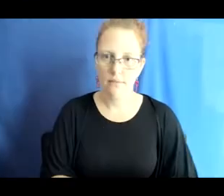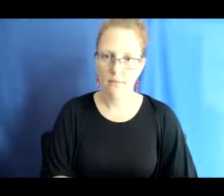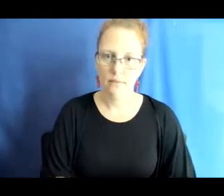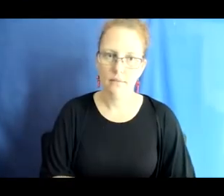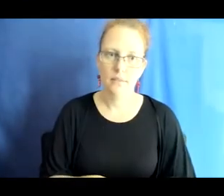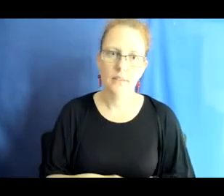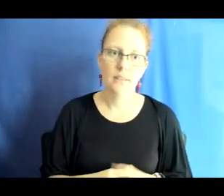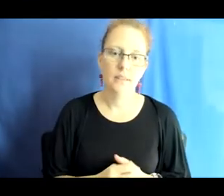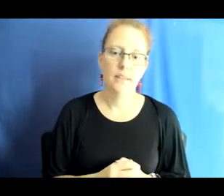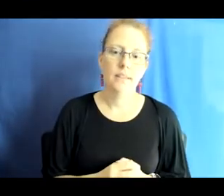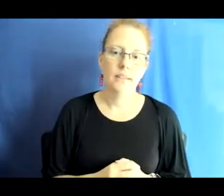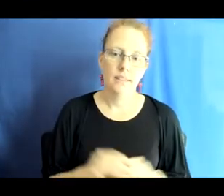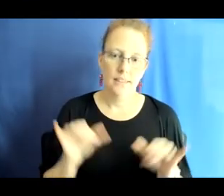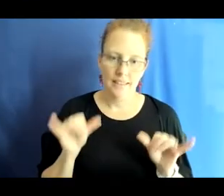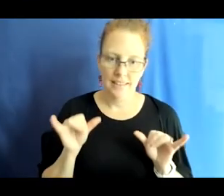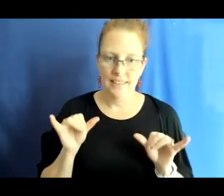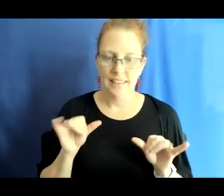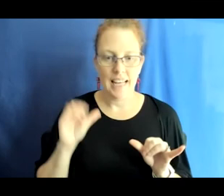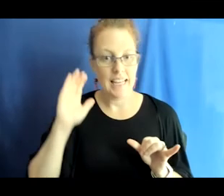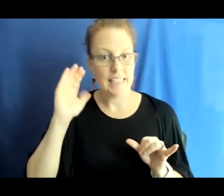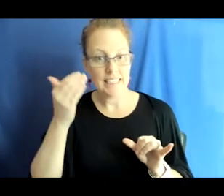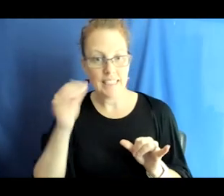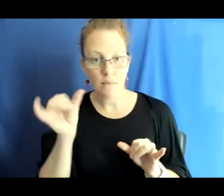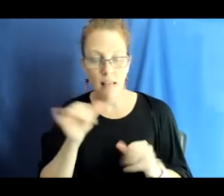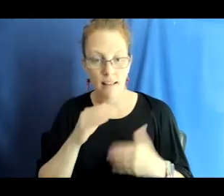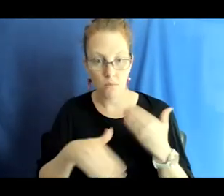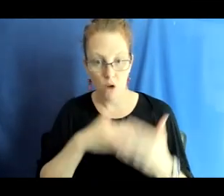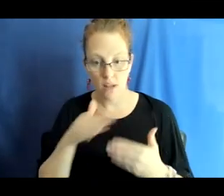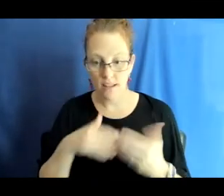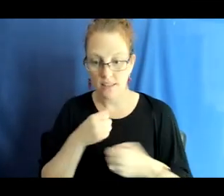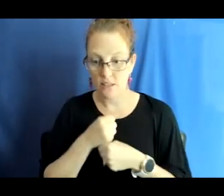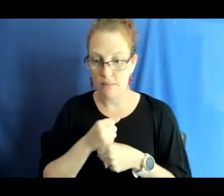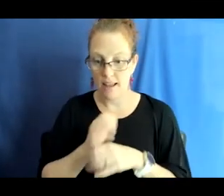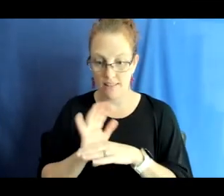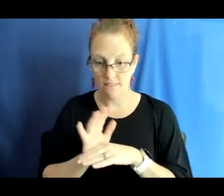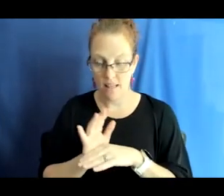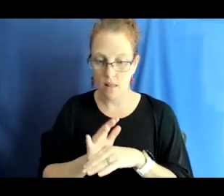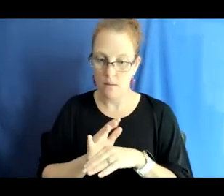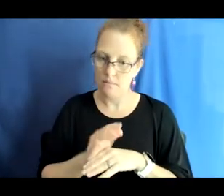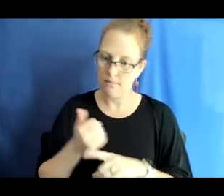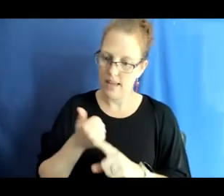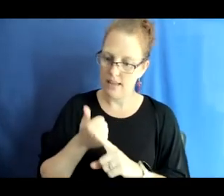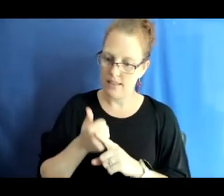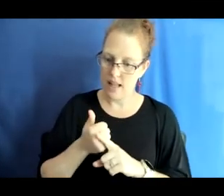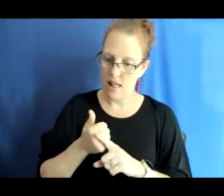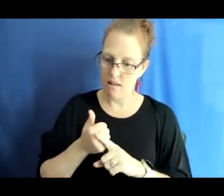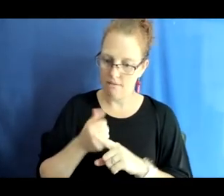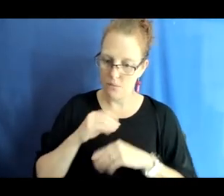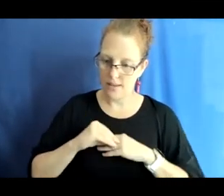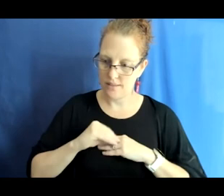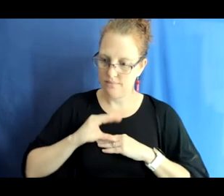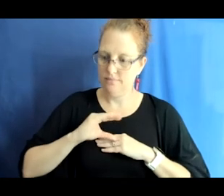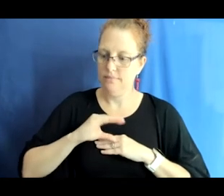So it seems like the process of making this was a fulfilling process. Do you think